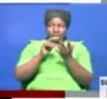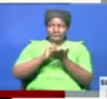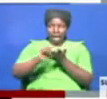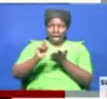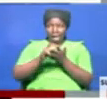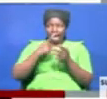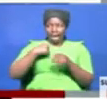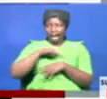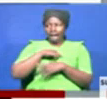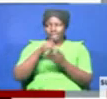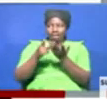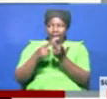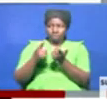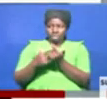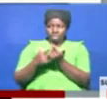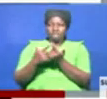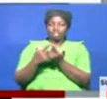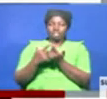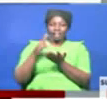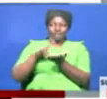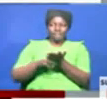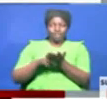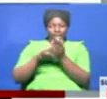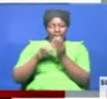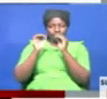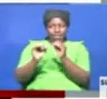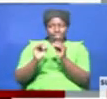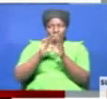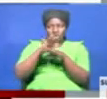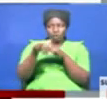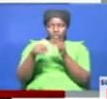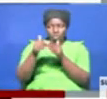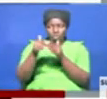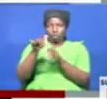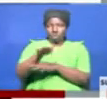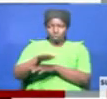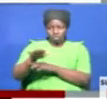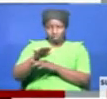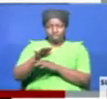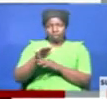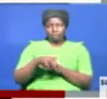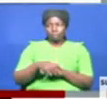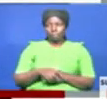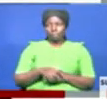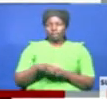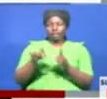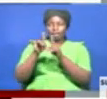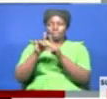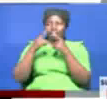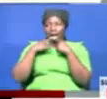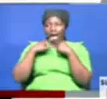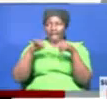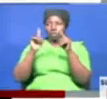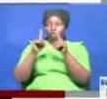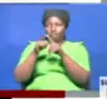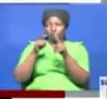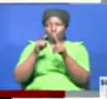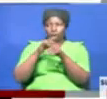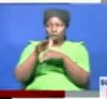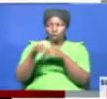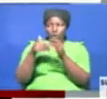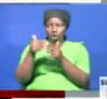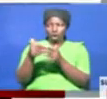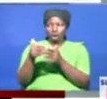all the constituencies. Now let me bring that. Let me come around. And they didn't announce from all the constituencies. And they did not before. So